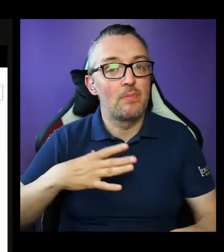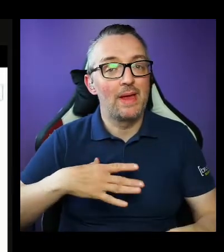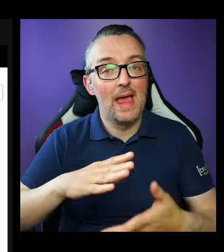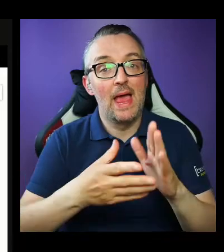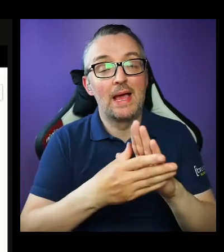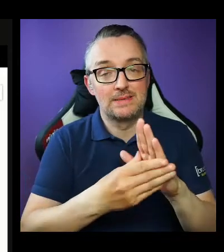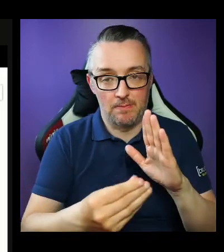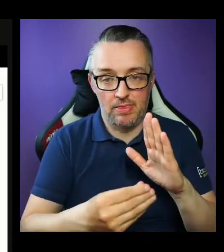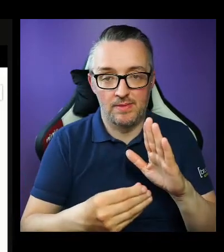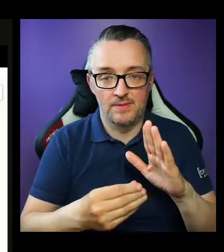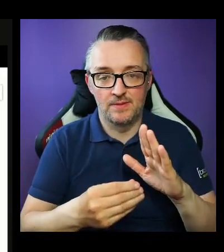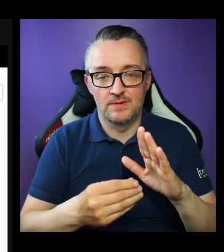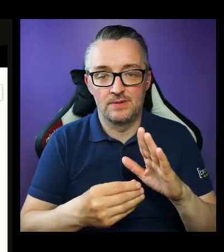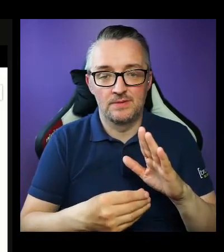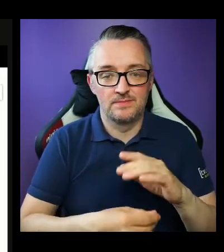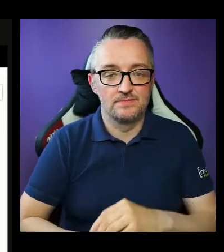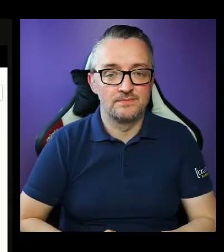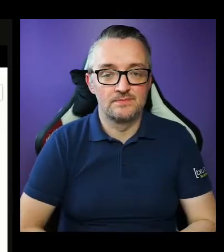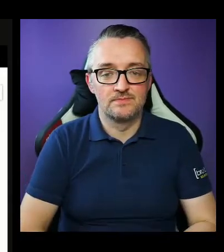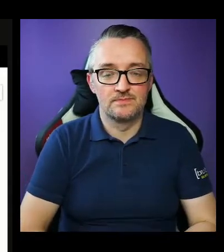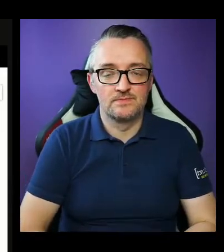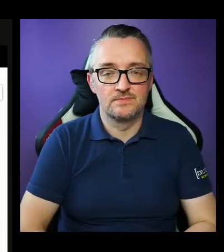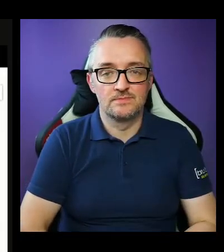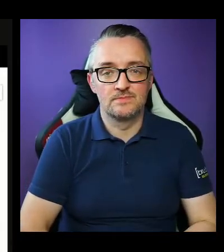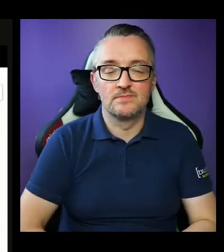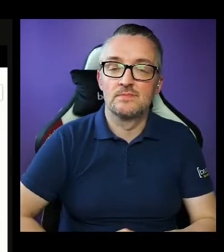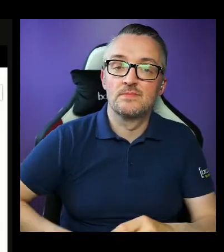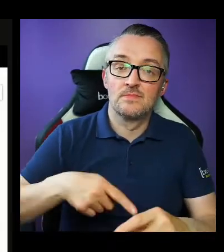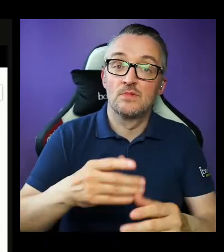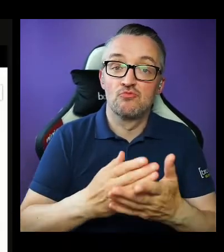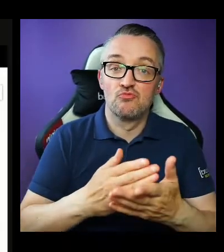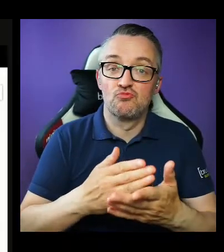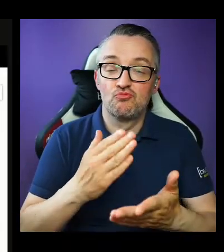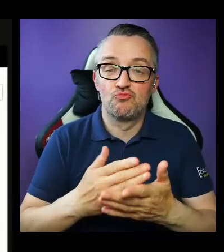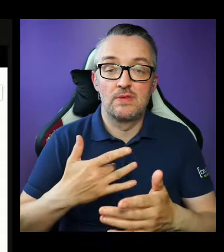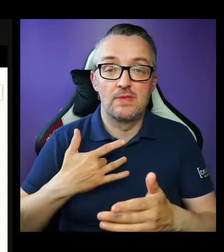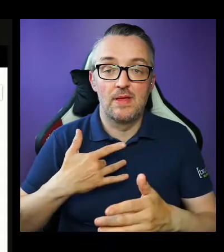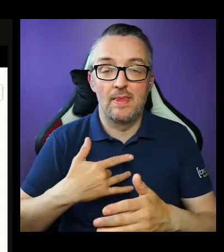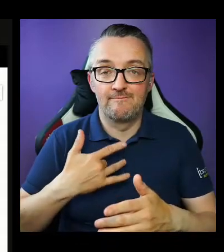as I mentioned already a couple of times, it is a real-life